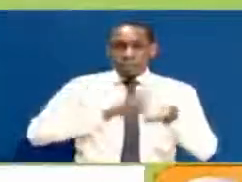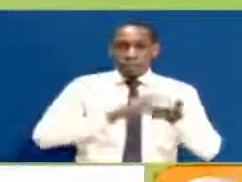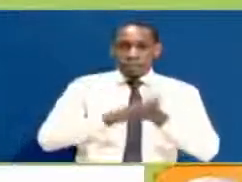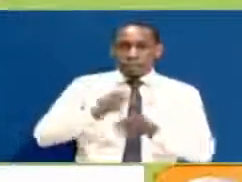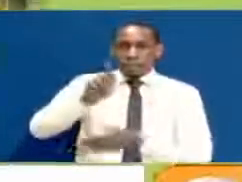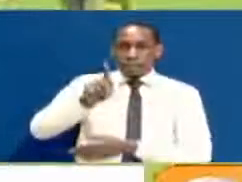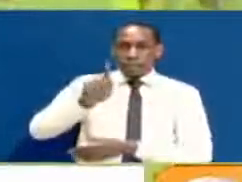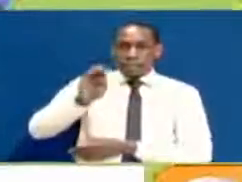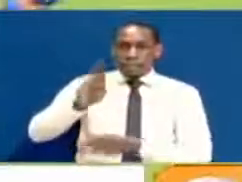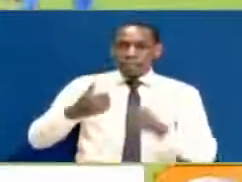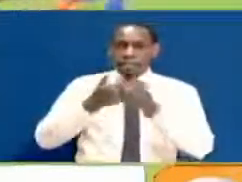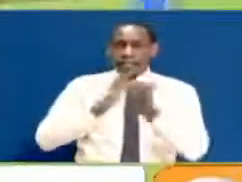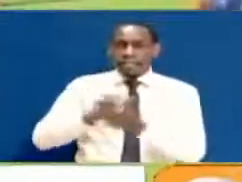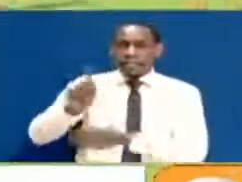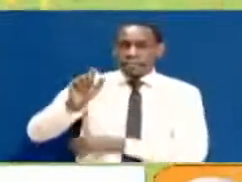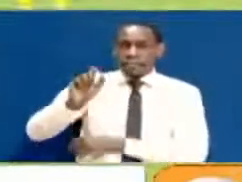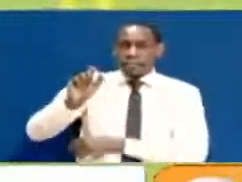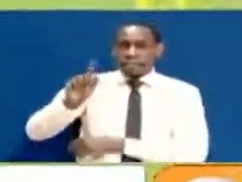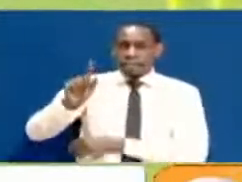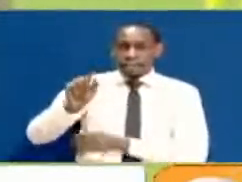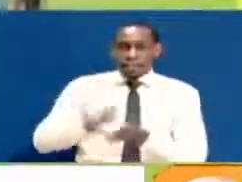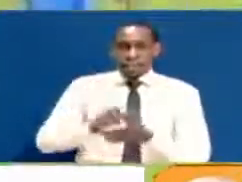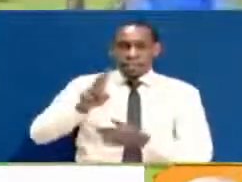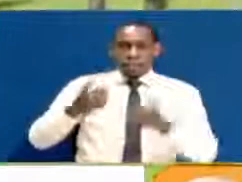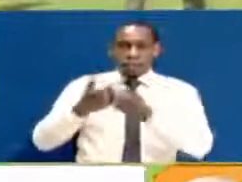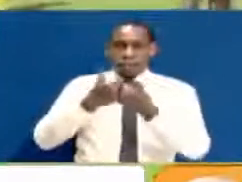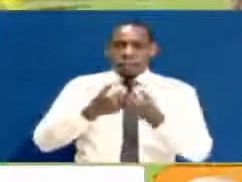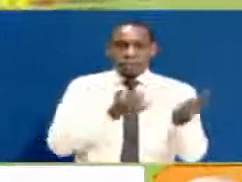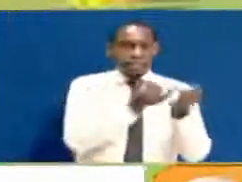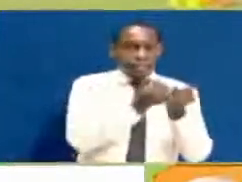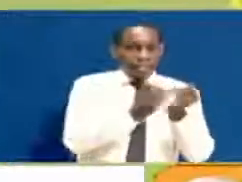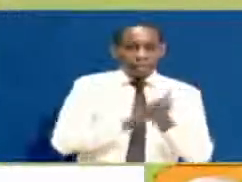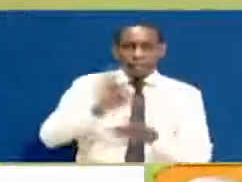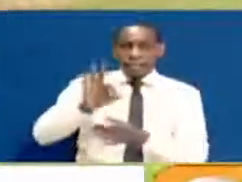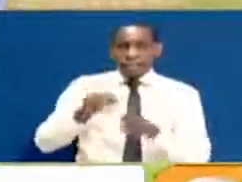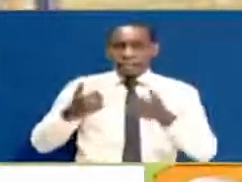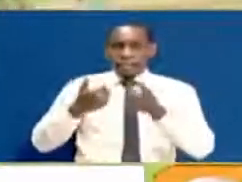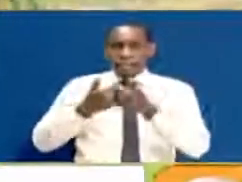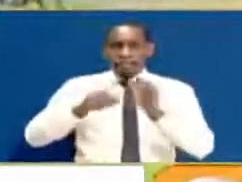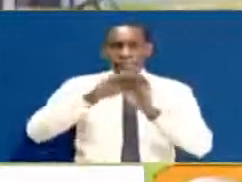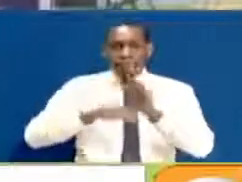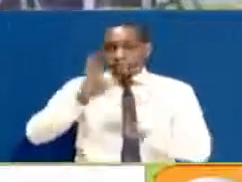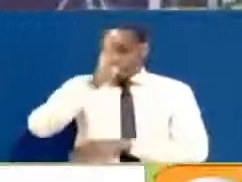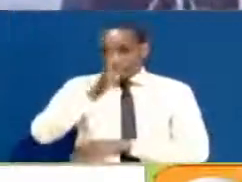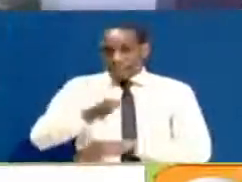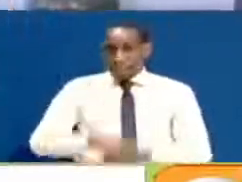KCB take on Nairobi City Stars. Two more matches will be played on Saturday and three more on Sunday.